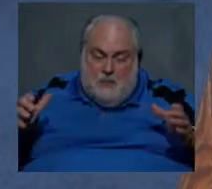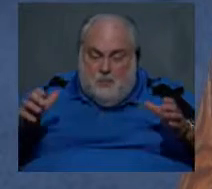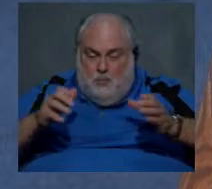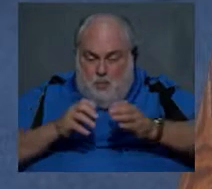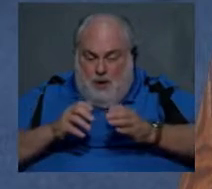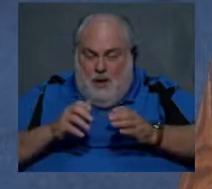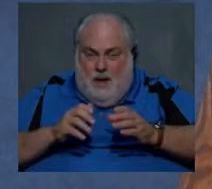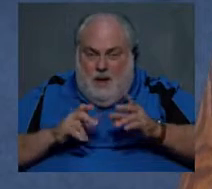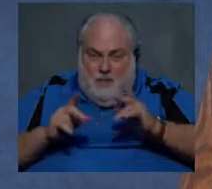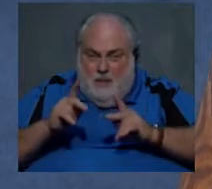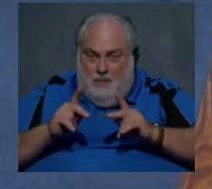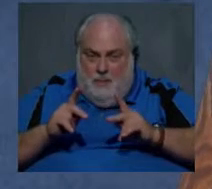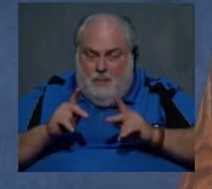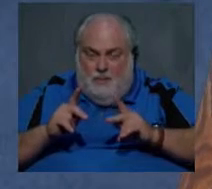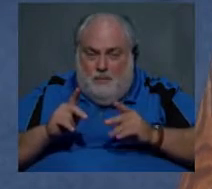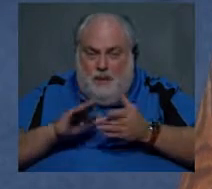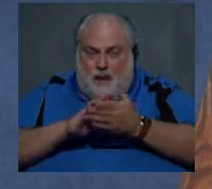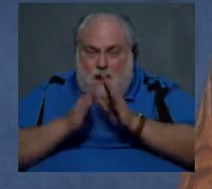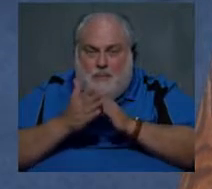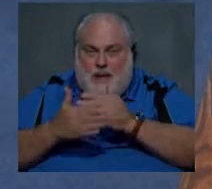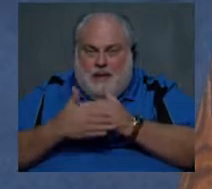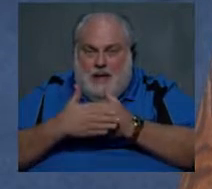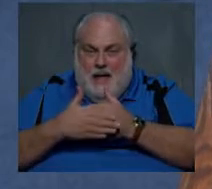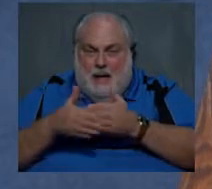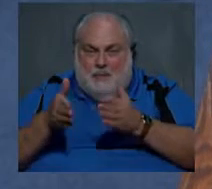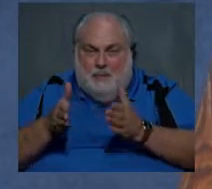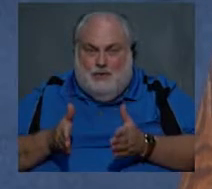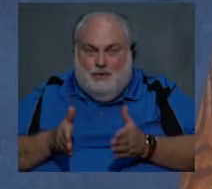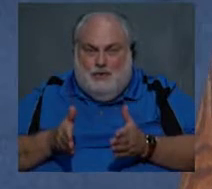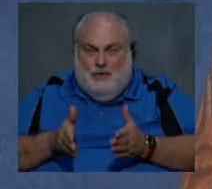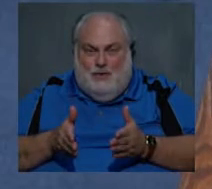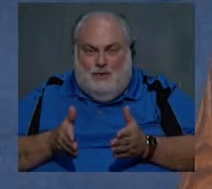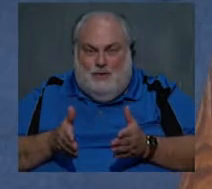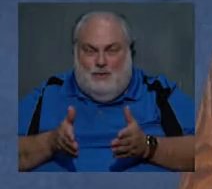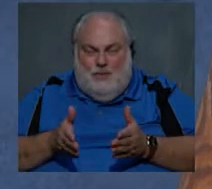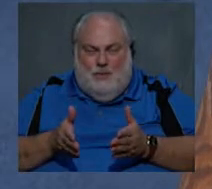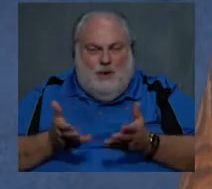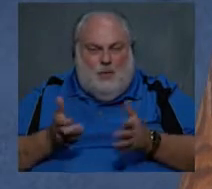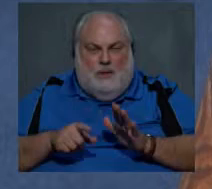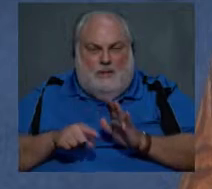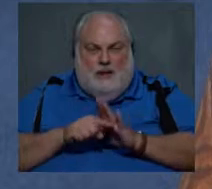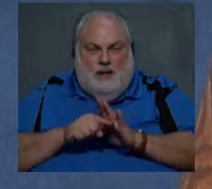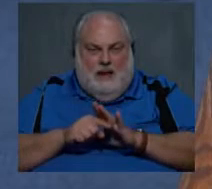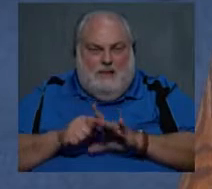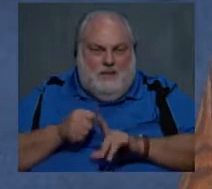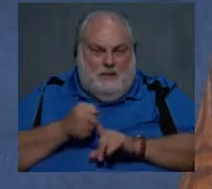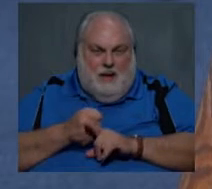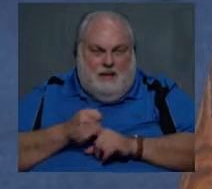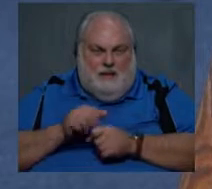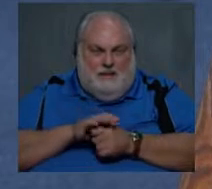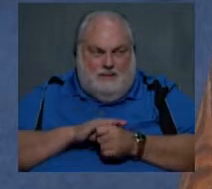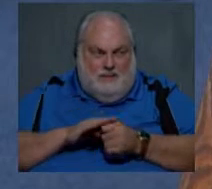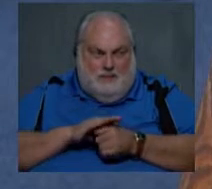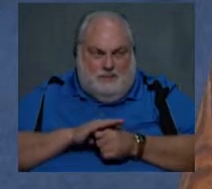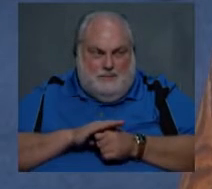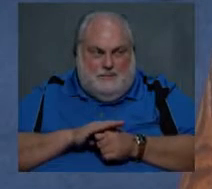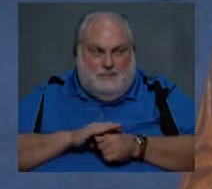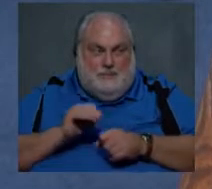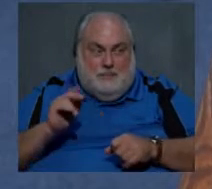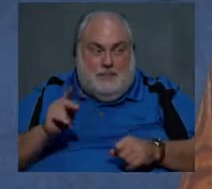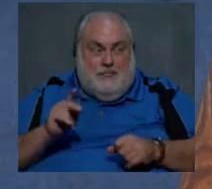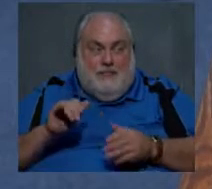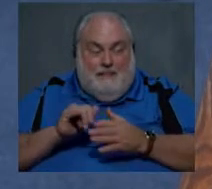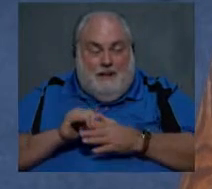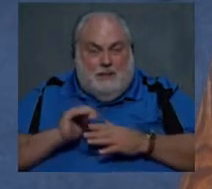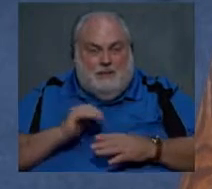our neighborhood, and we want to make sure that that does not affect the surrounding in the neighborhood. That